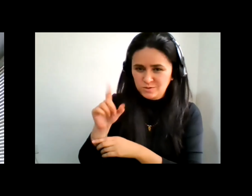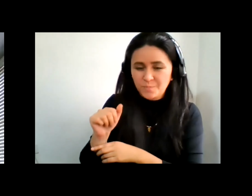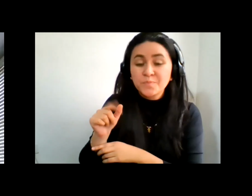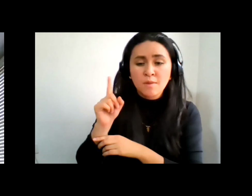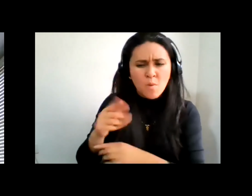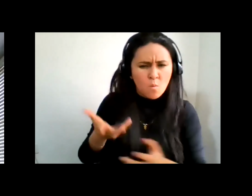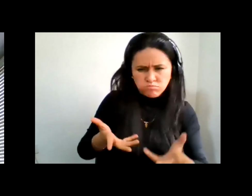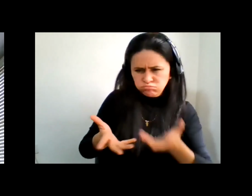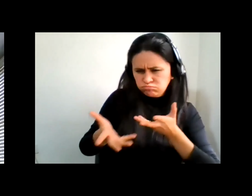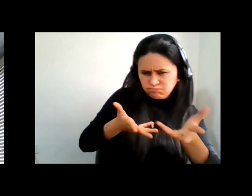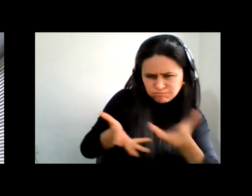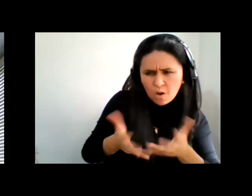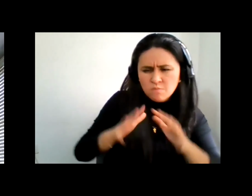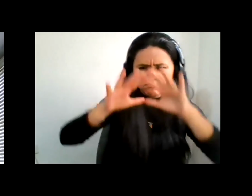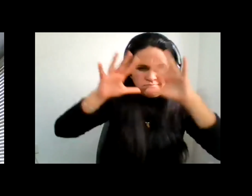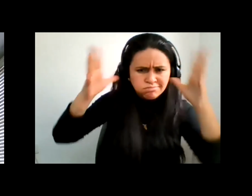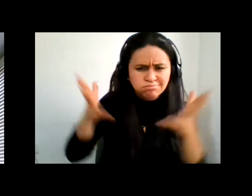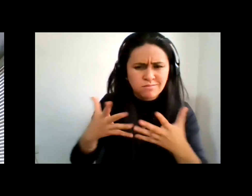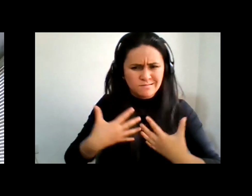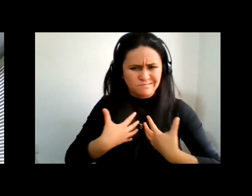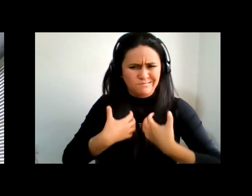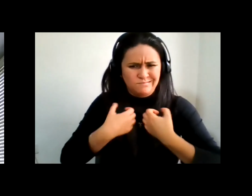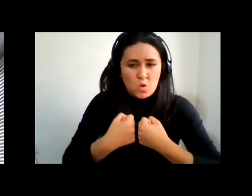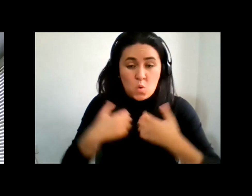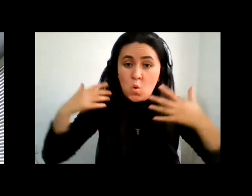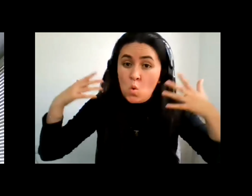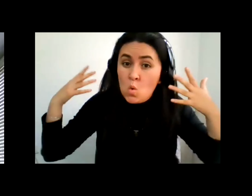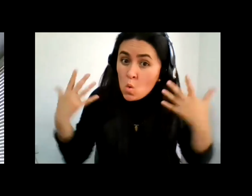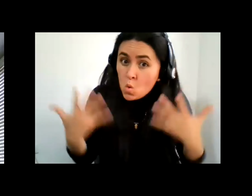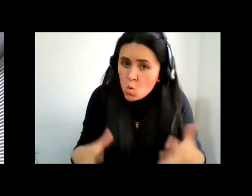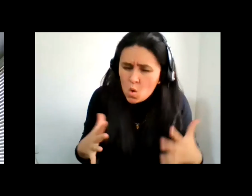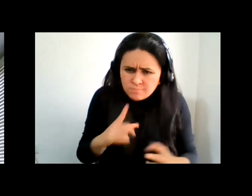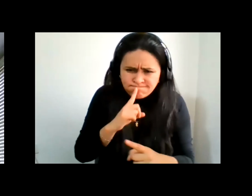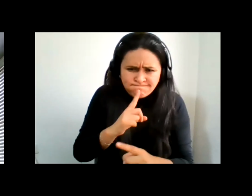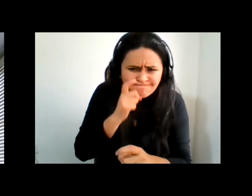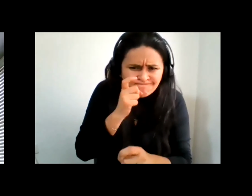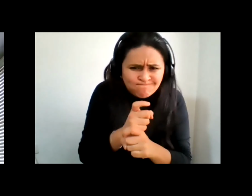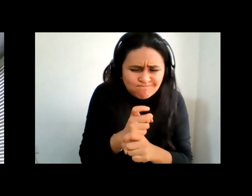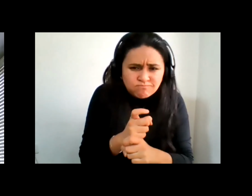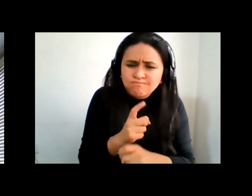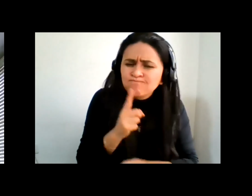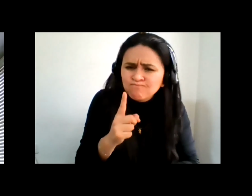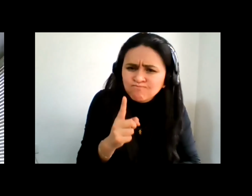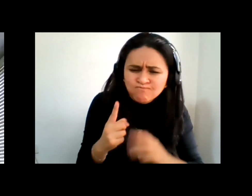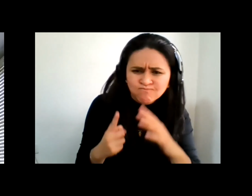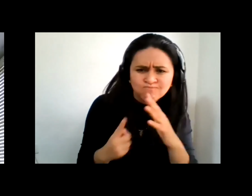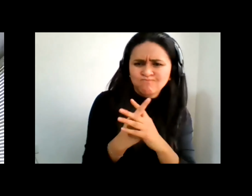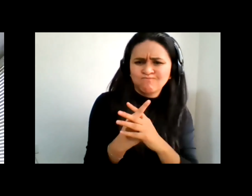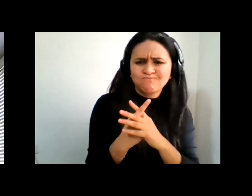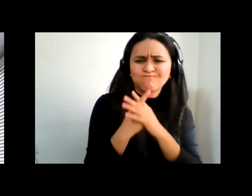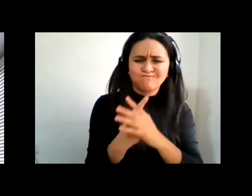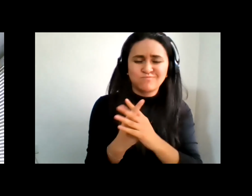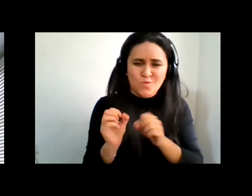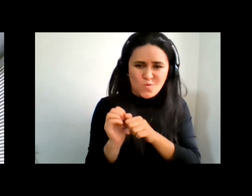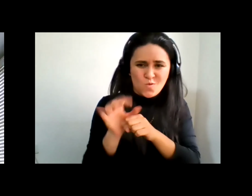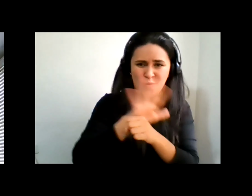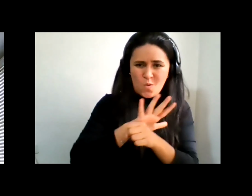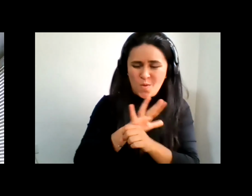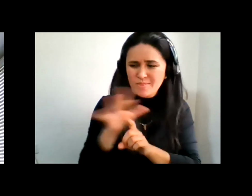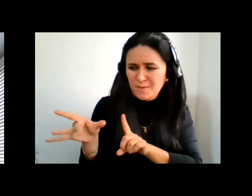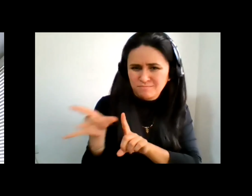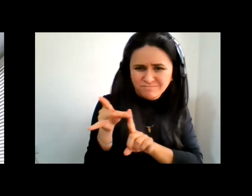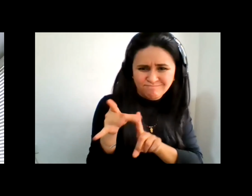the Universal Health Strategy objectives, it's a context of extreme complexity due to the COVID-19 pandemic,